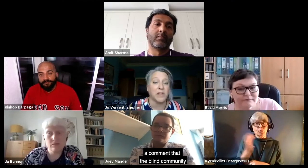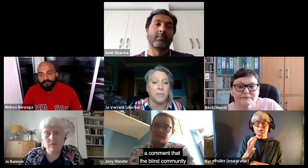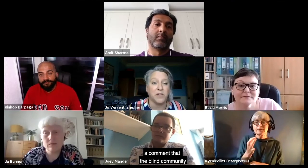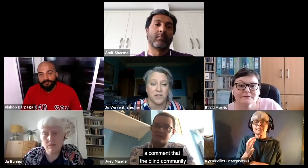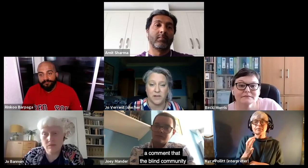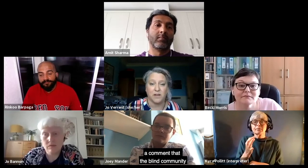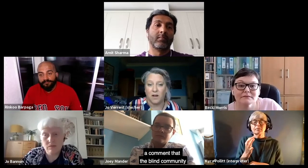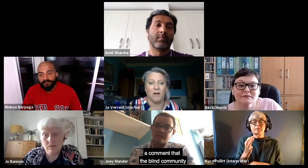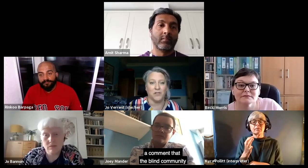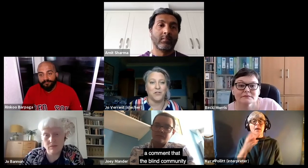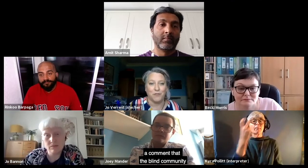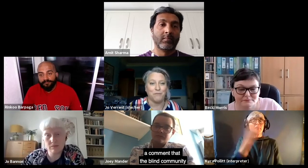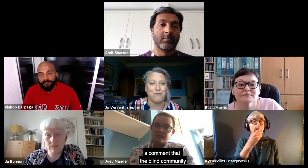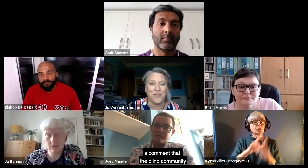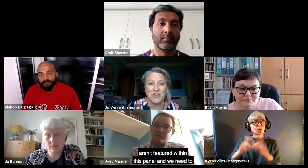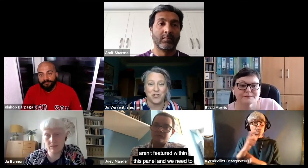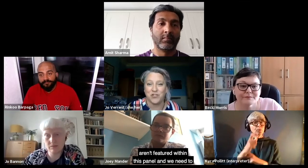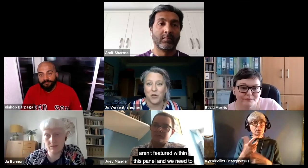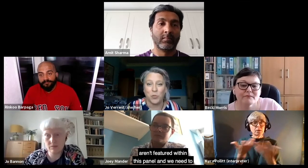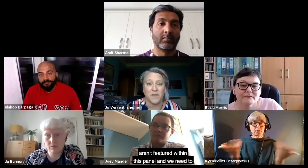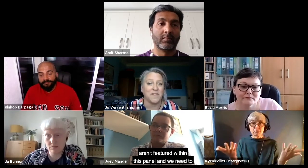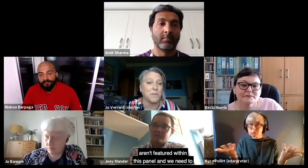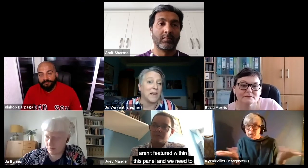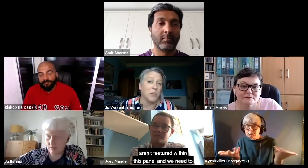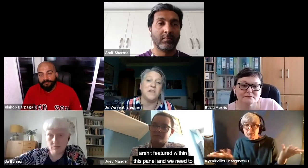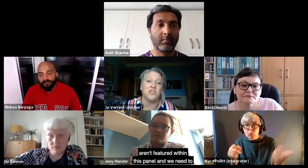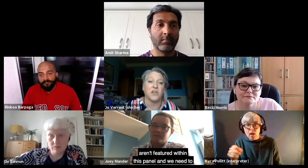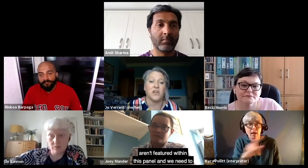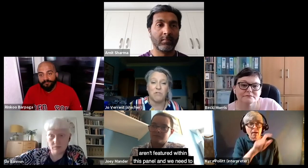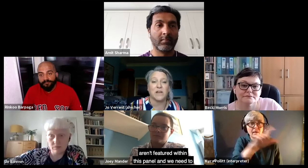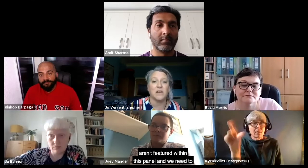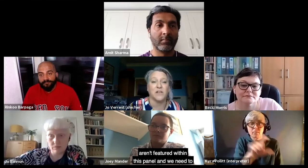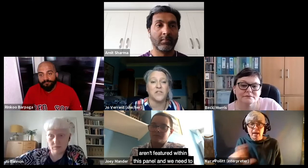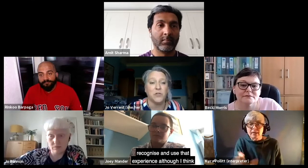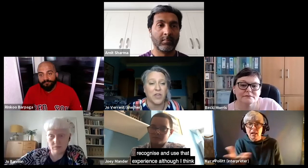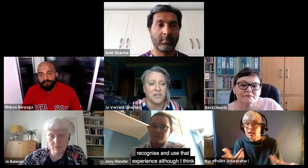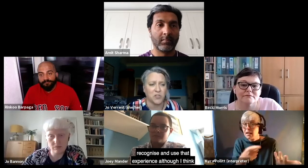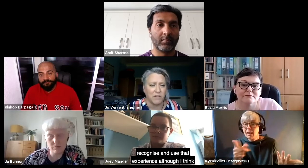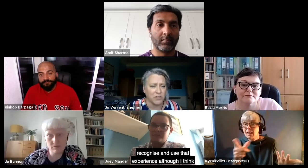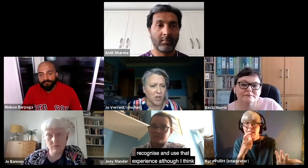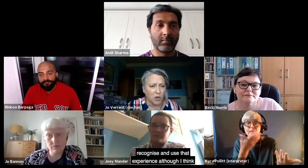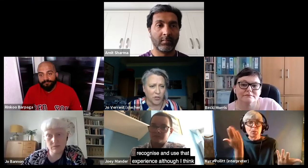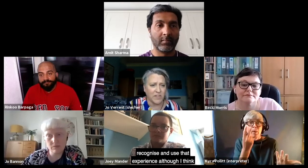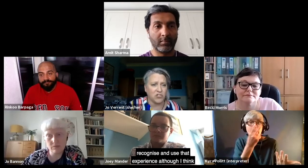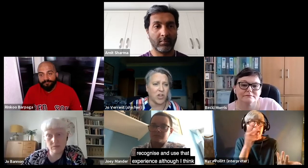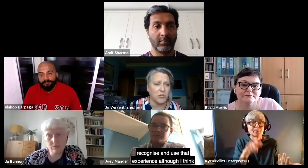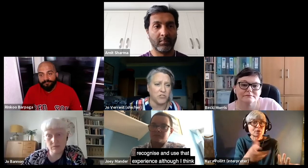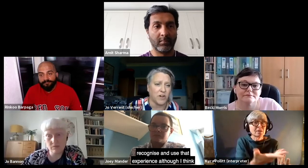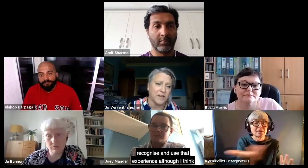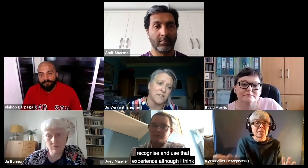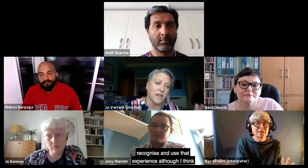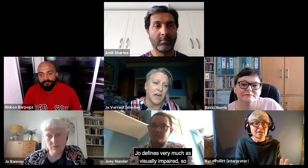the blind community aren't featured within this panel. We need to recognise and use that experience, although I think